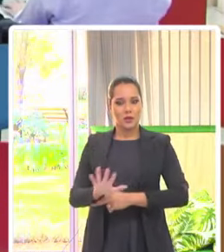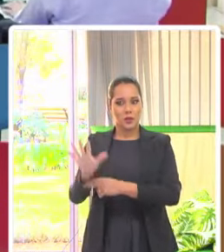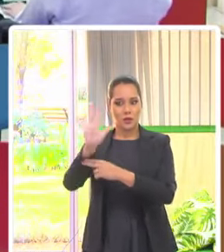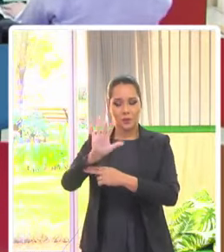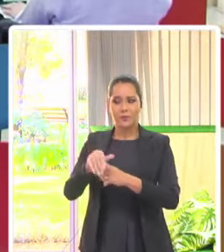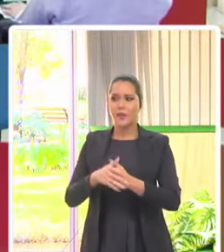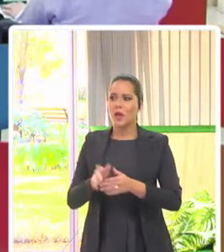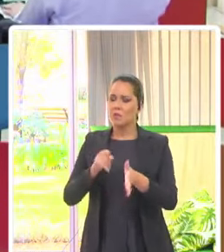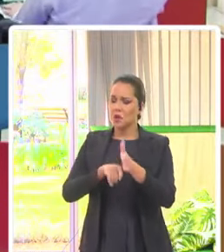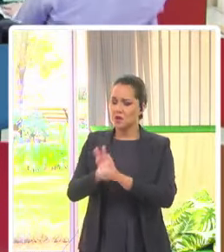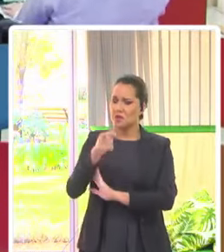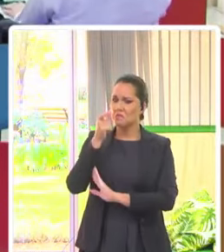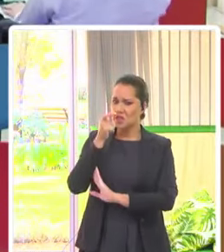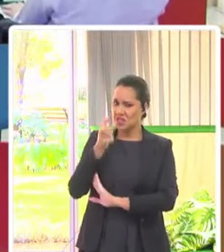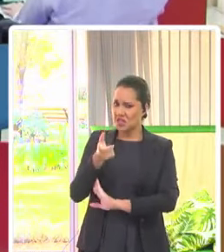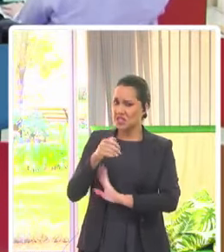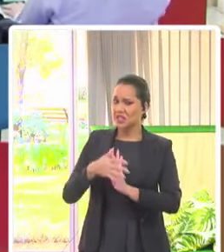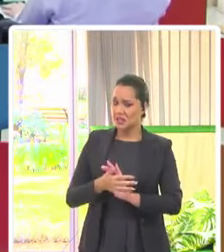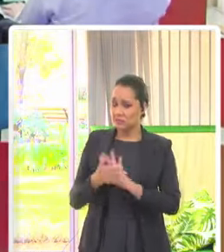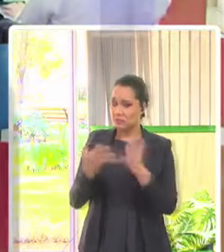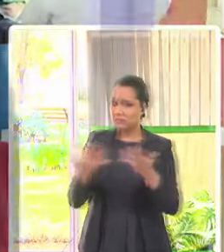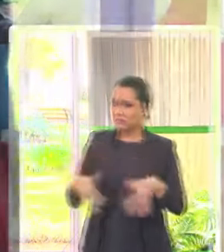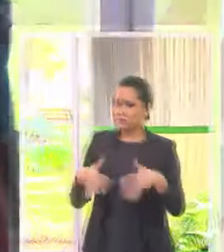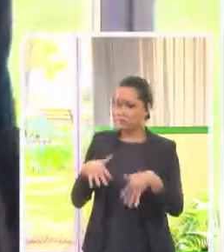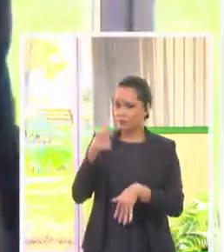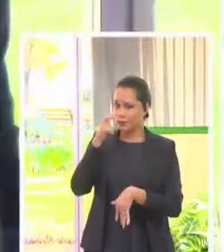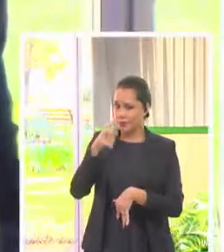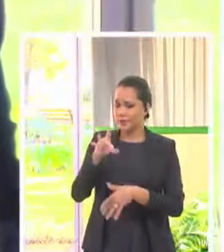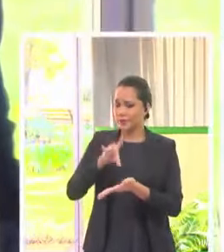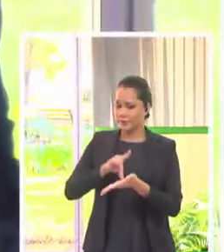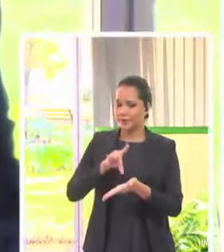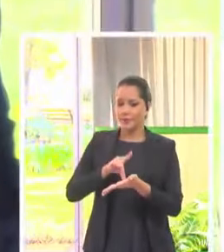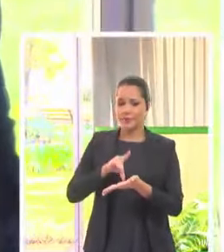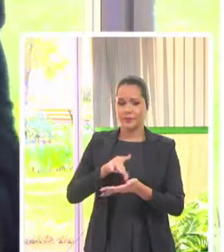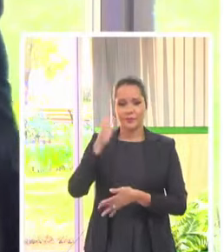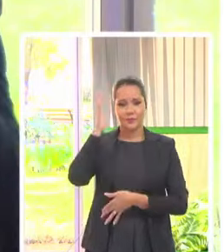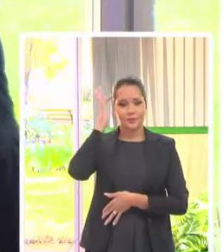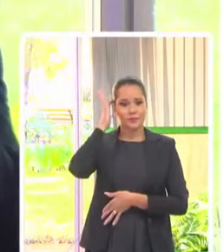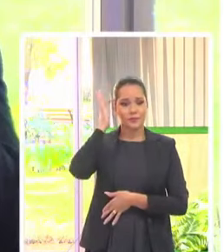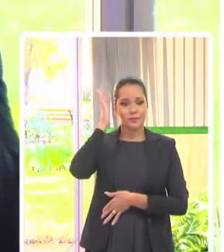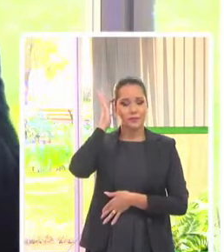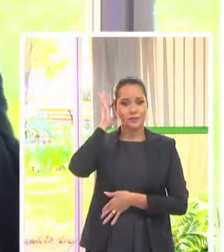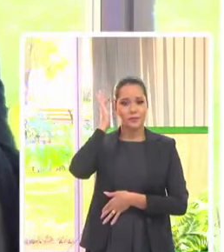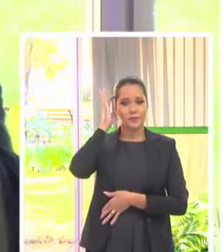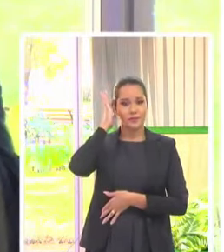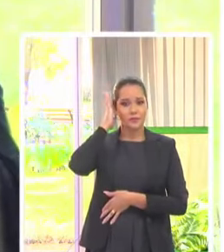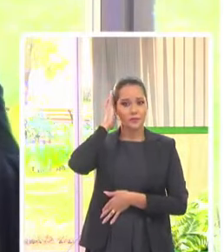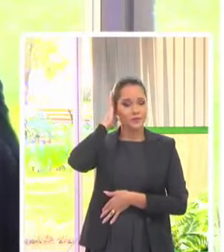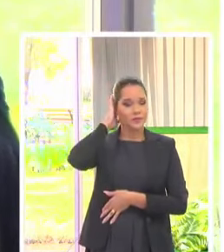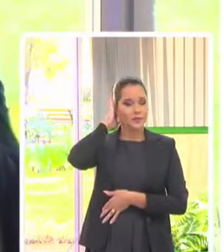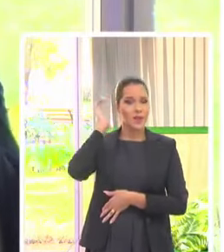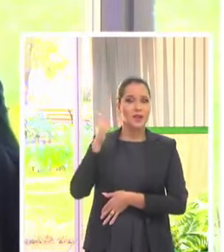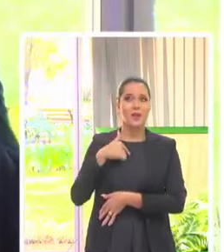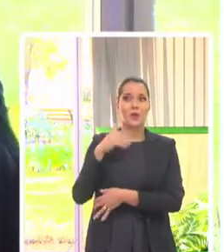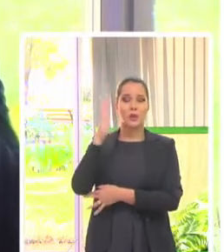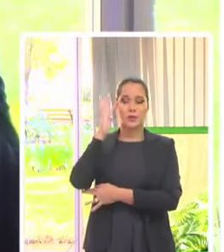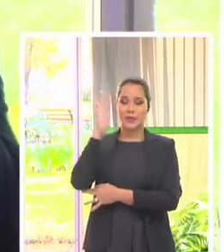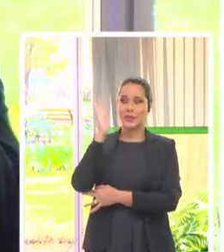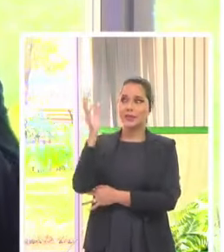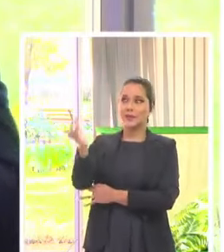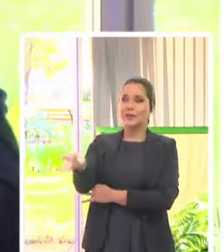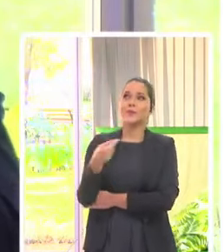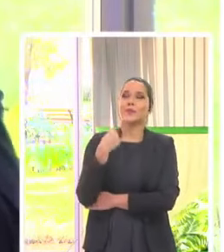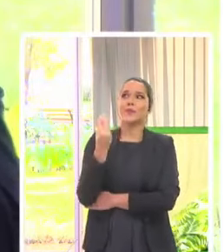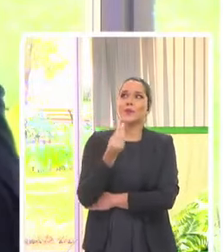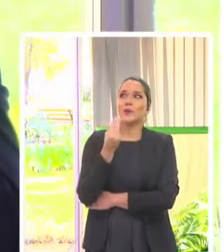question. I mean, really interesting. And I'm thinking as I'm answering. So I